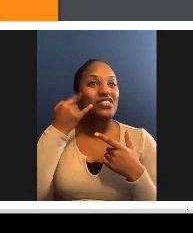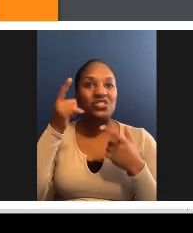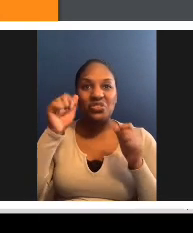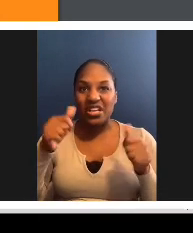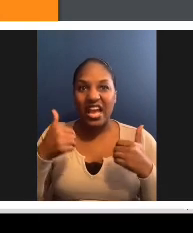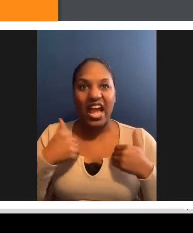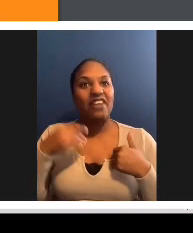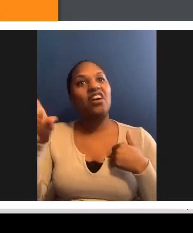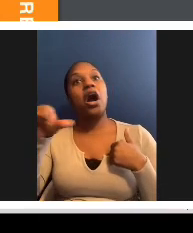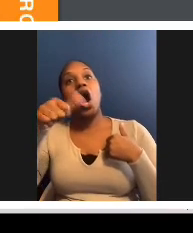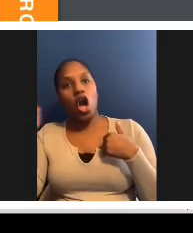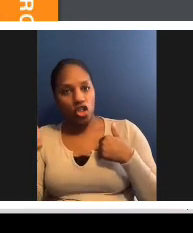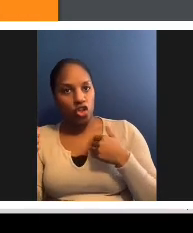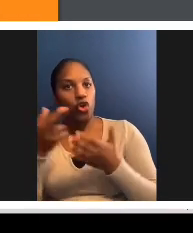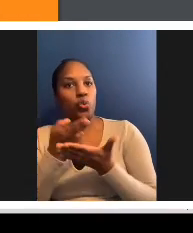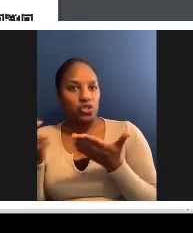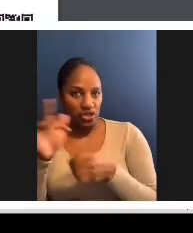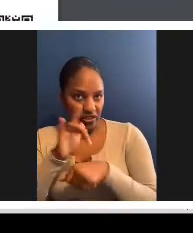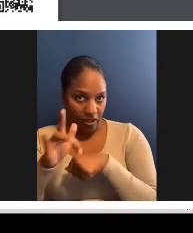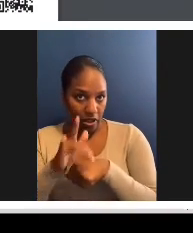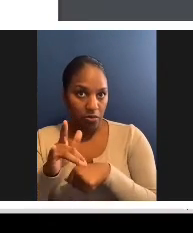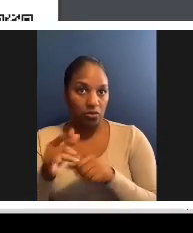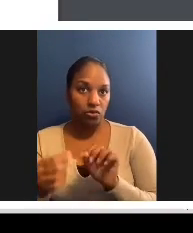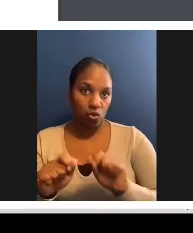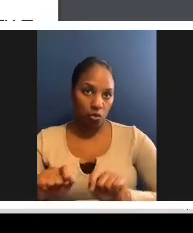other resources.